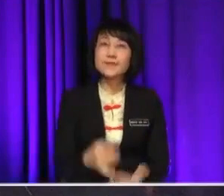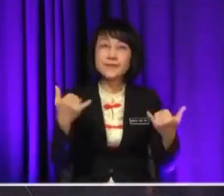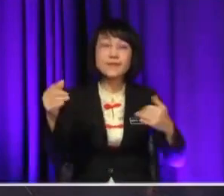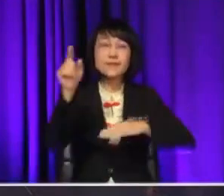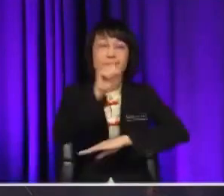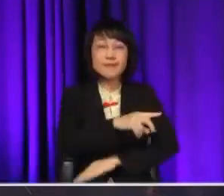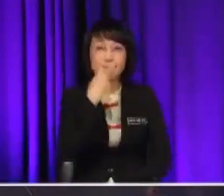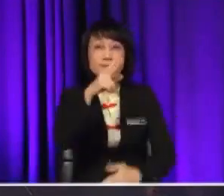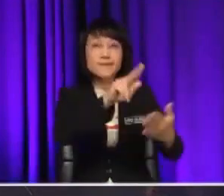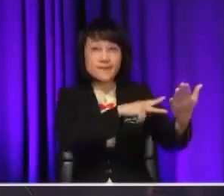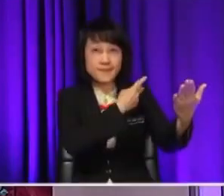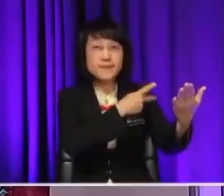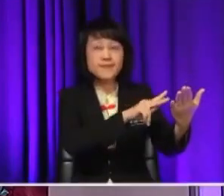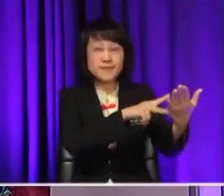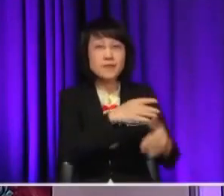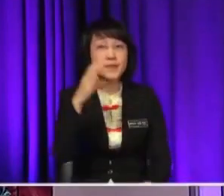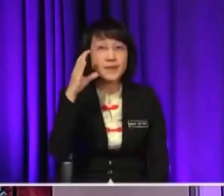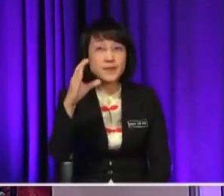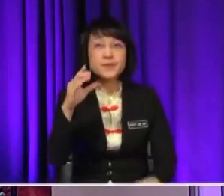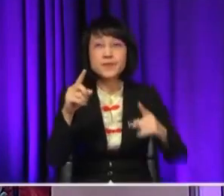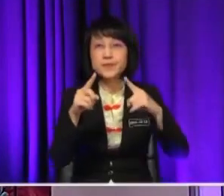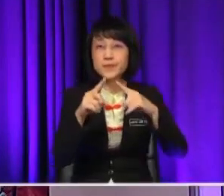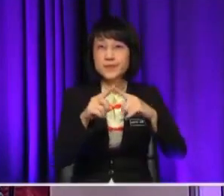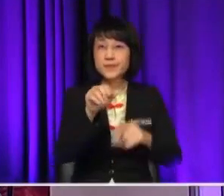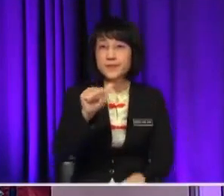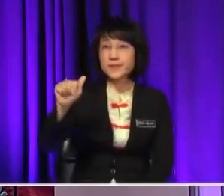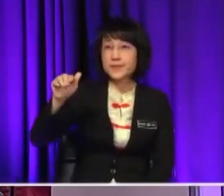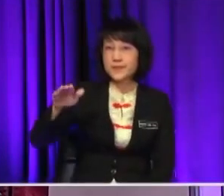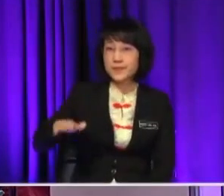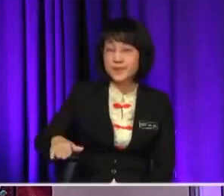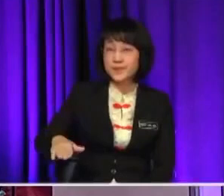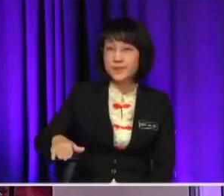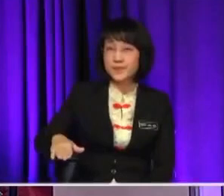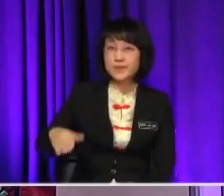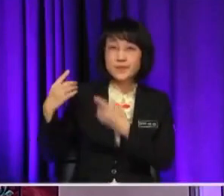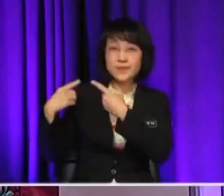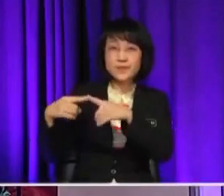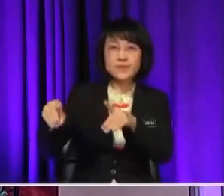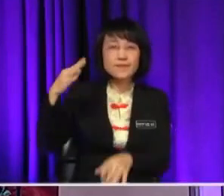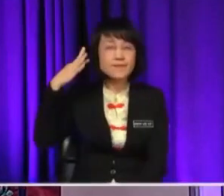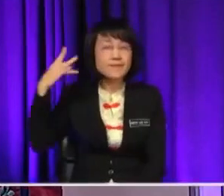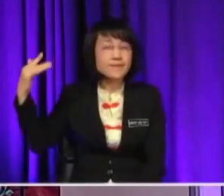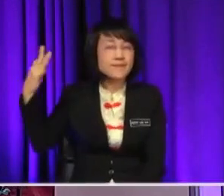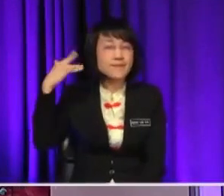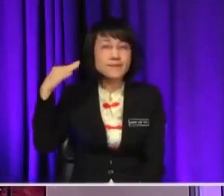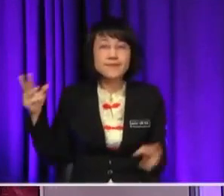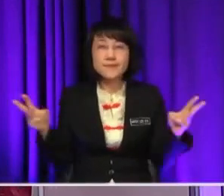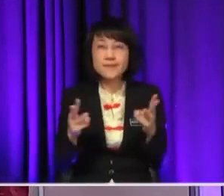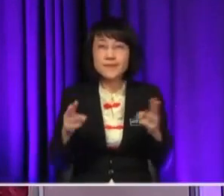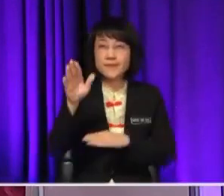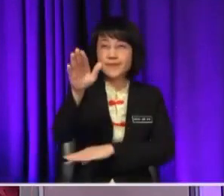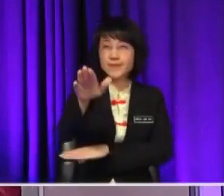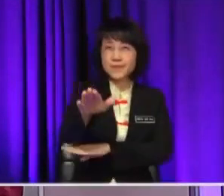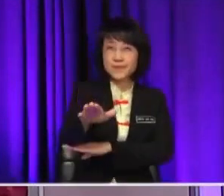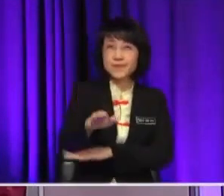poem addressed to a child during a boisterous winter evening. It's a mouthful, but we're going to look at